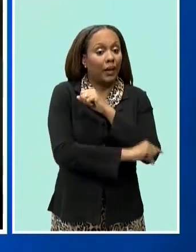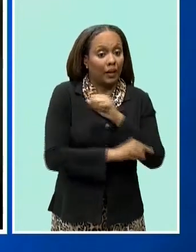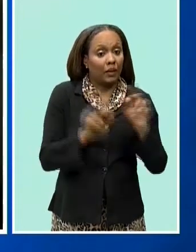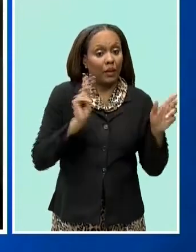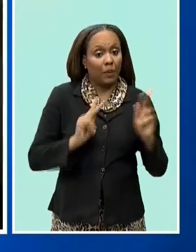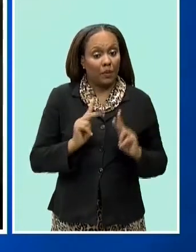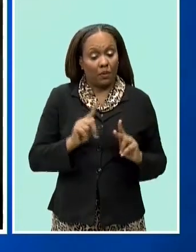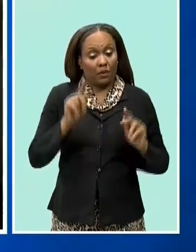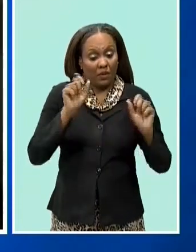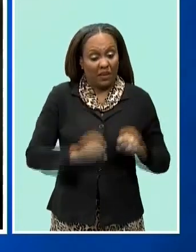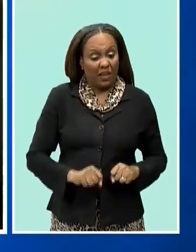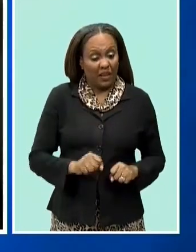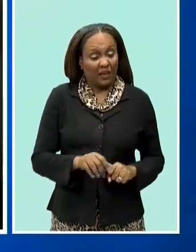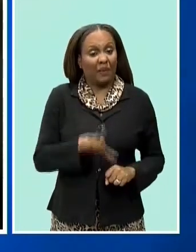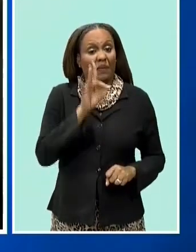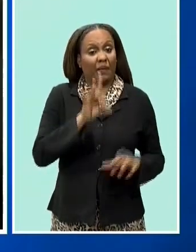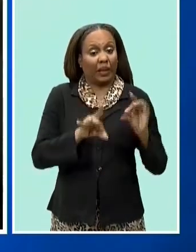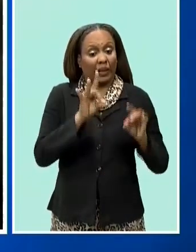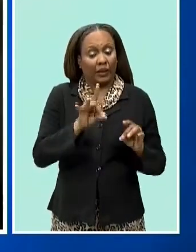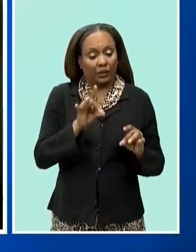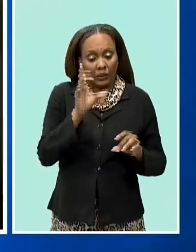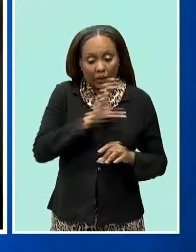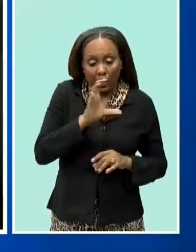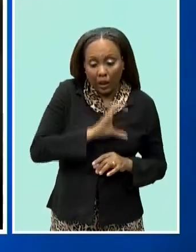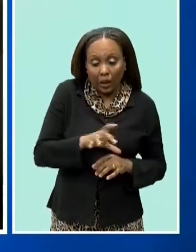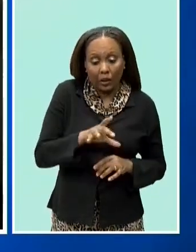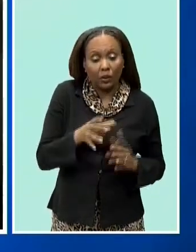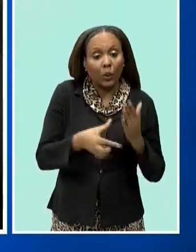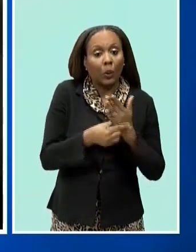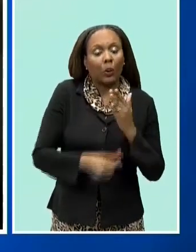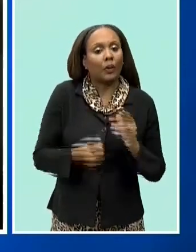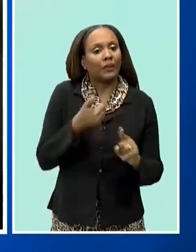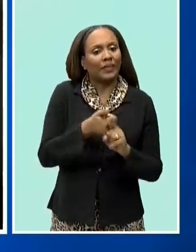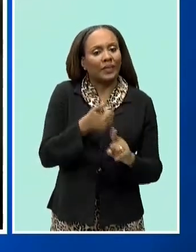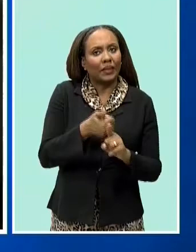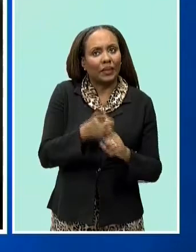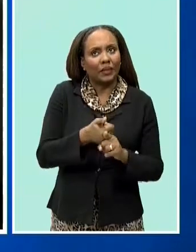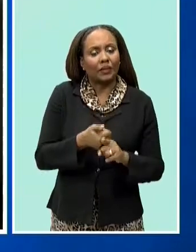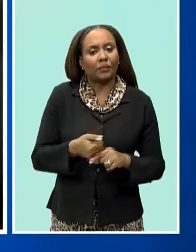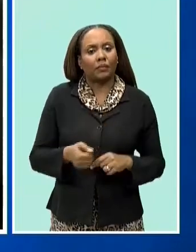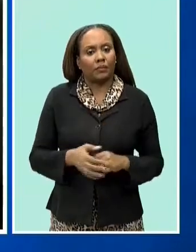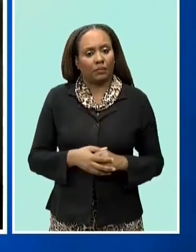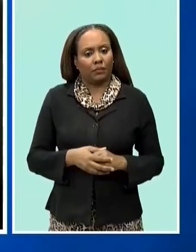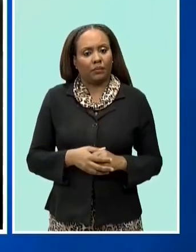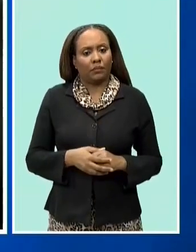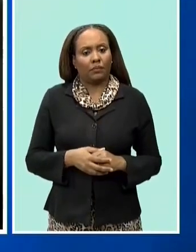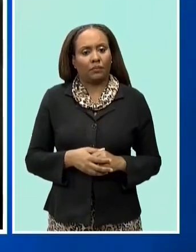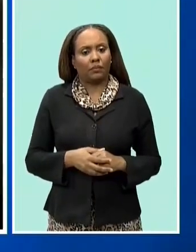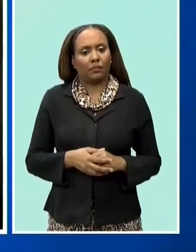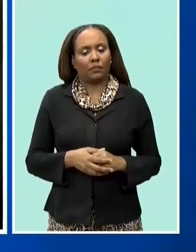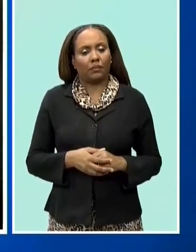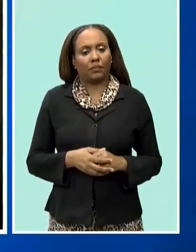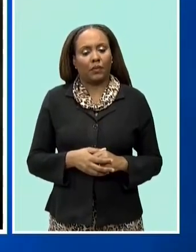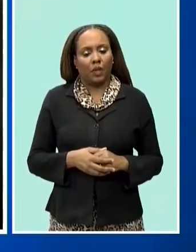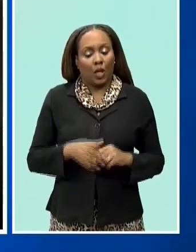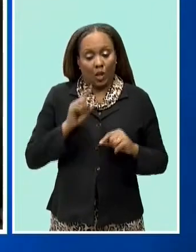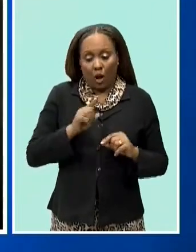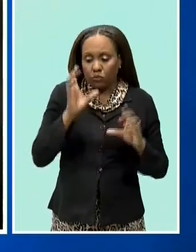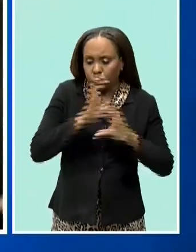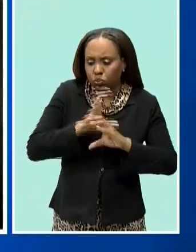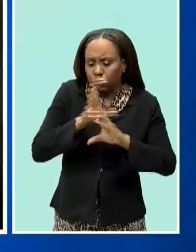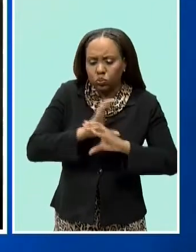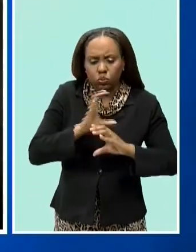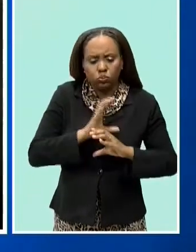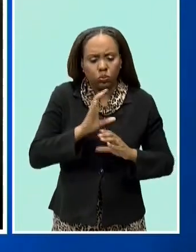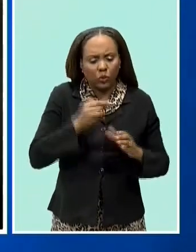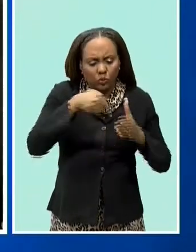opportunity to go and go and find oil by themselves, go and do the exploration by themselves, because